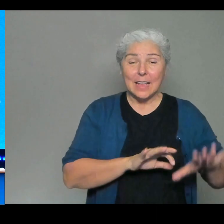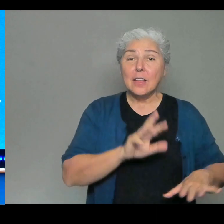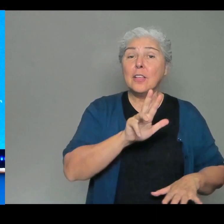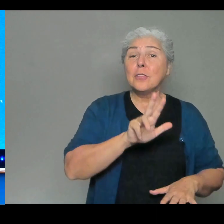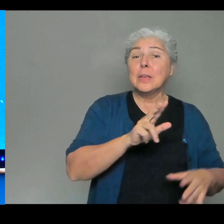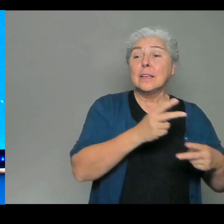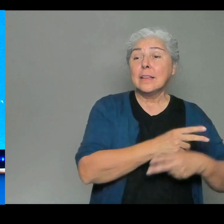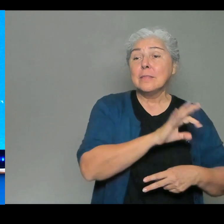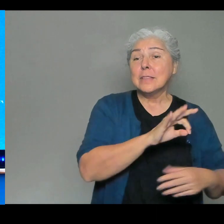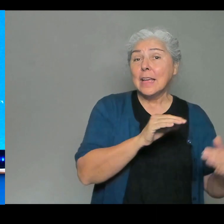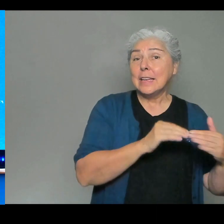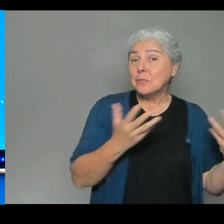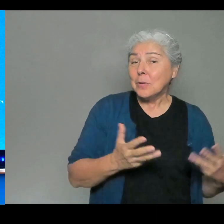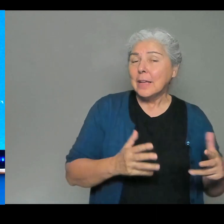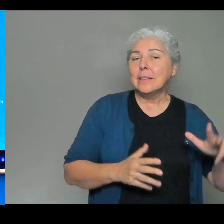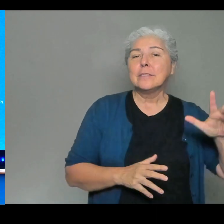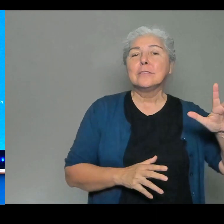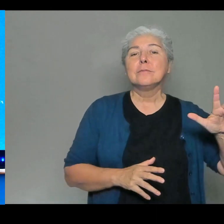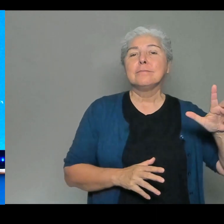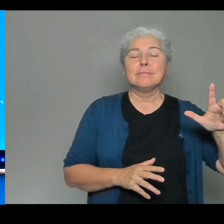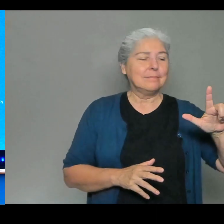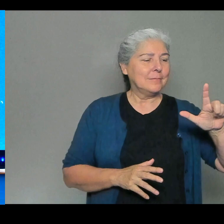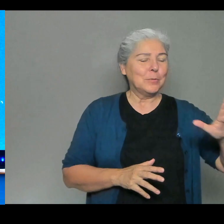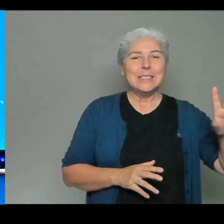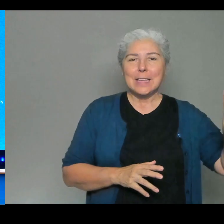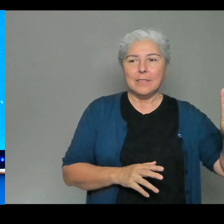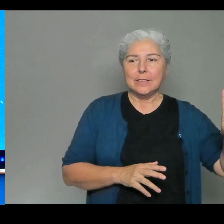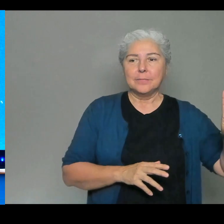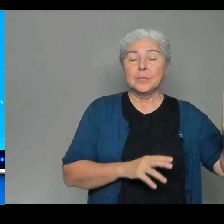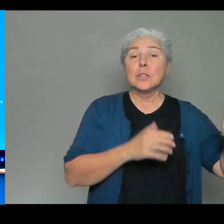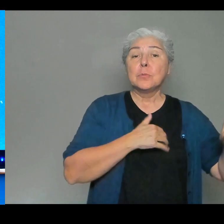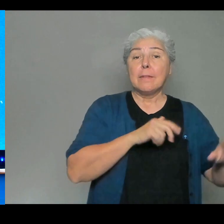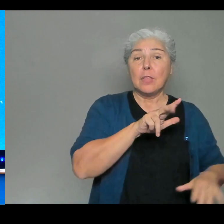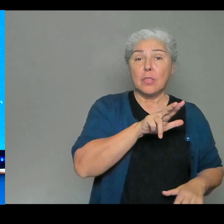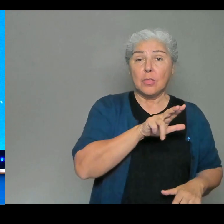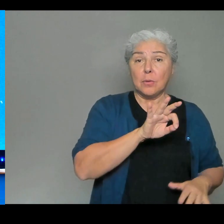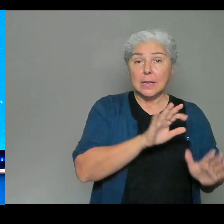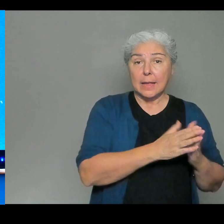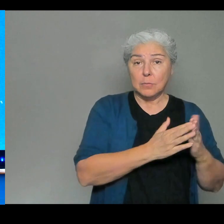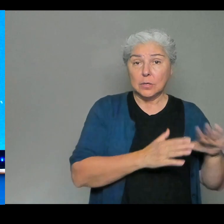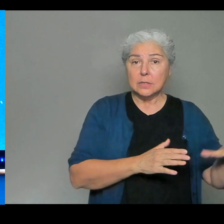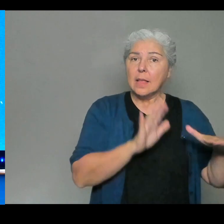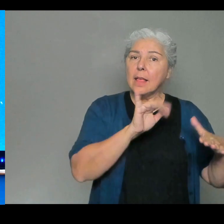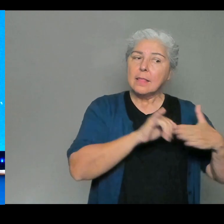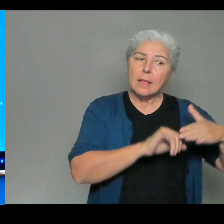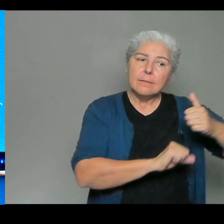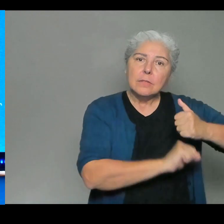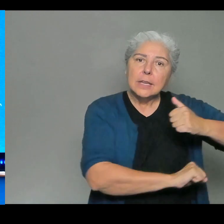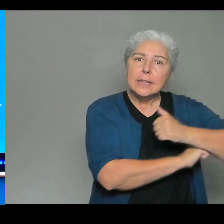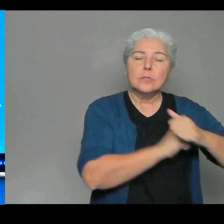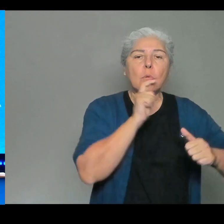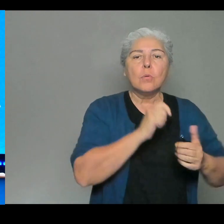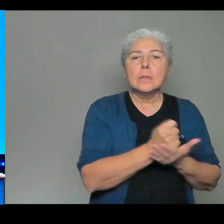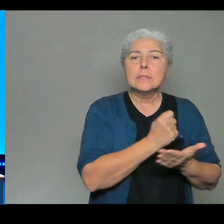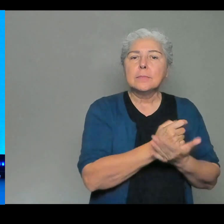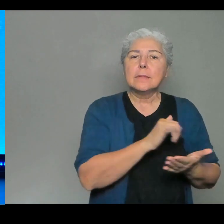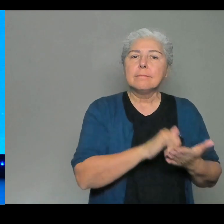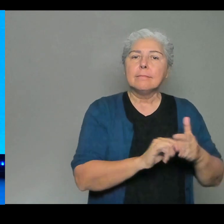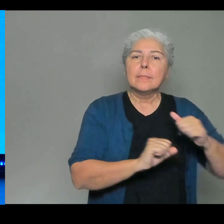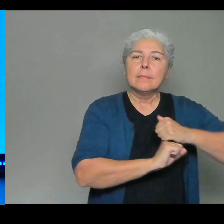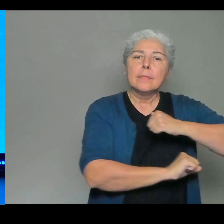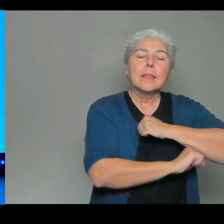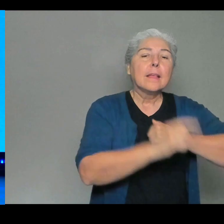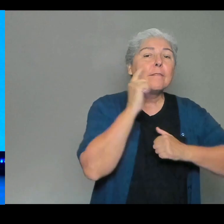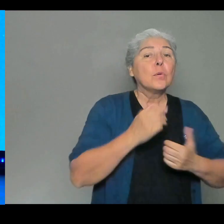39. 3 times 9 is what? 27. So you got 39 books over here. This is the foundation. The